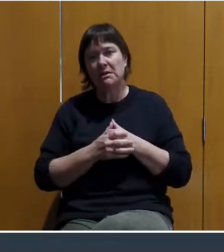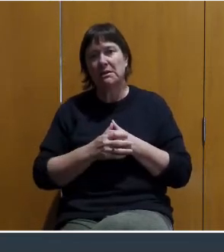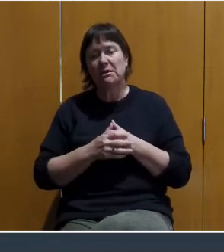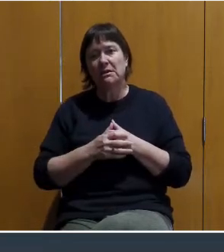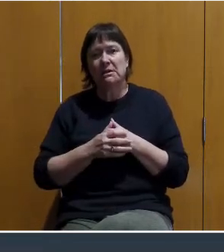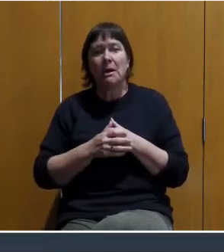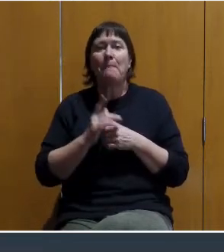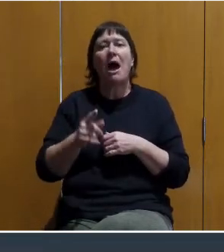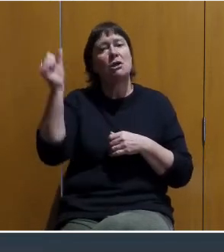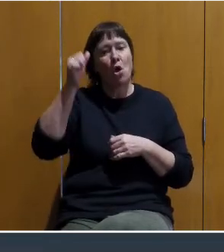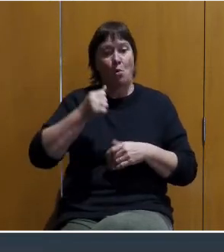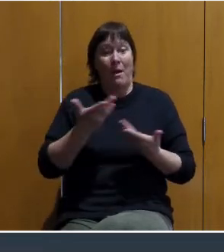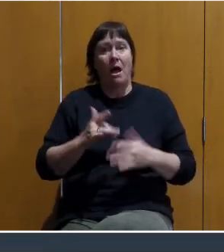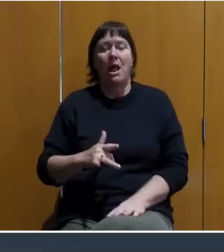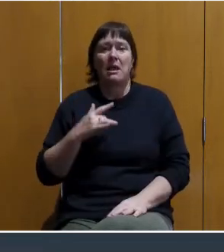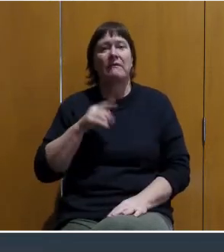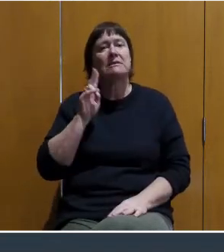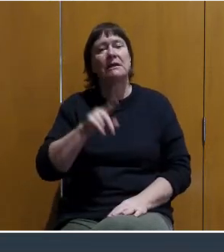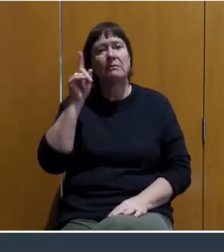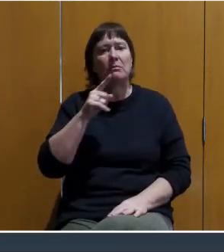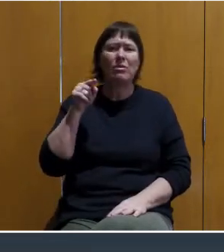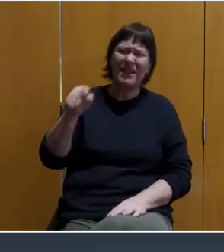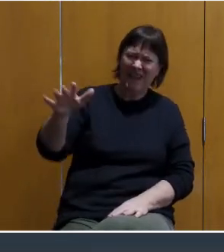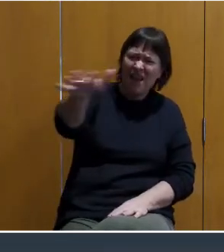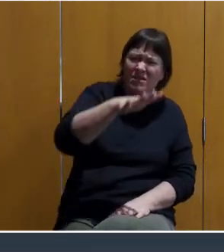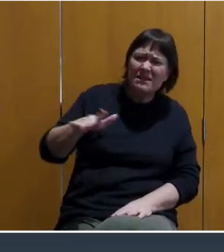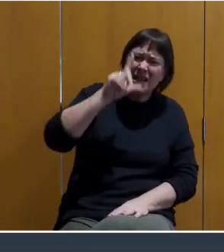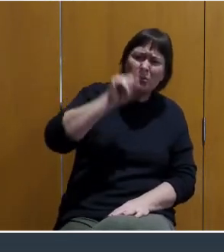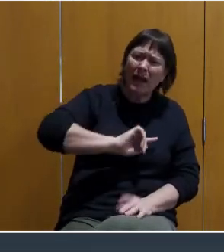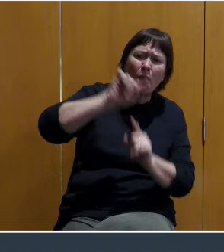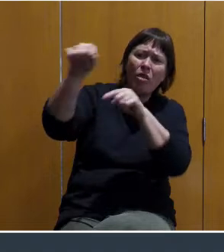over the hill when they're walking up. Okay, thank you.